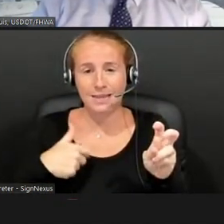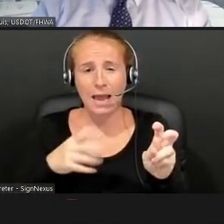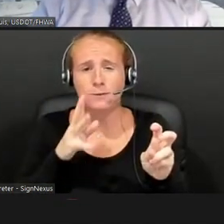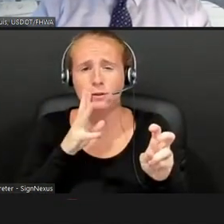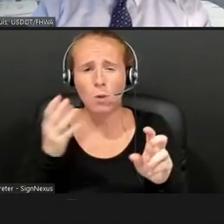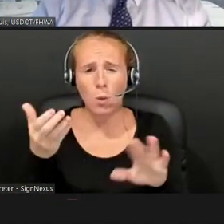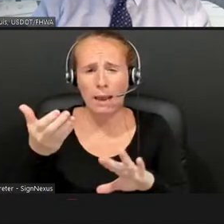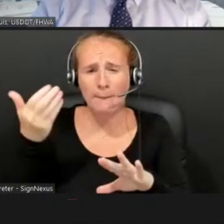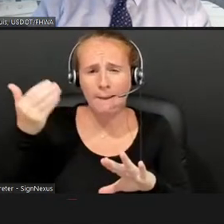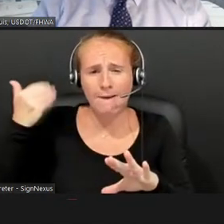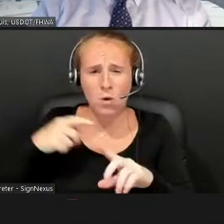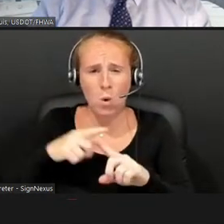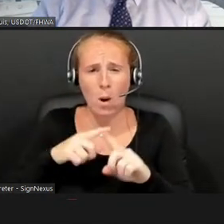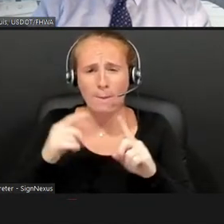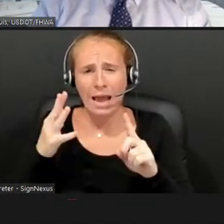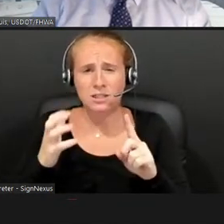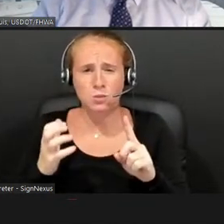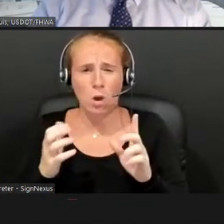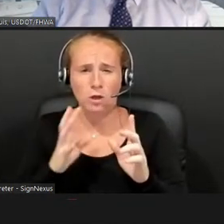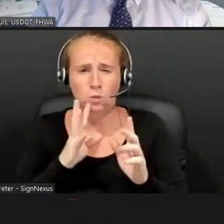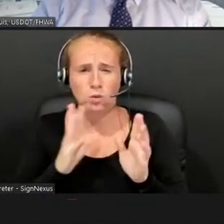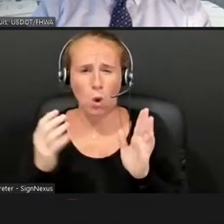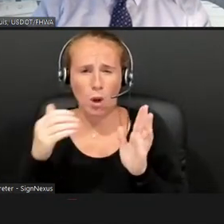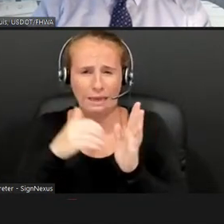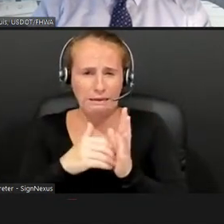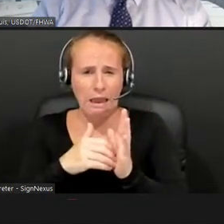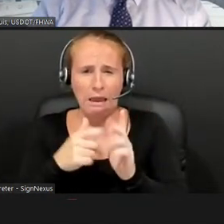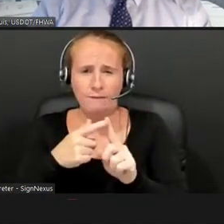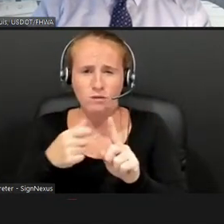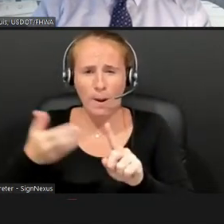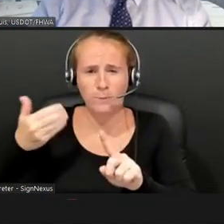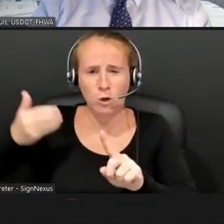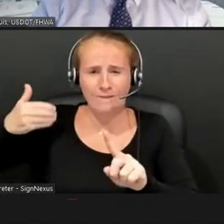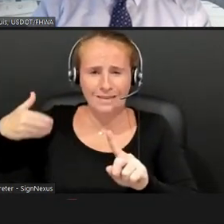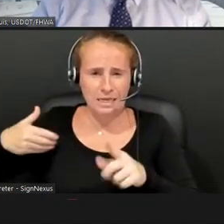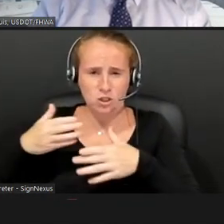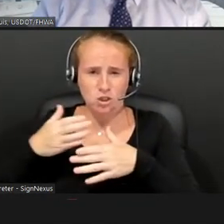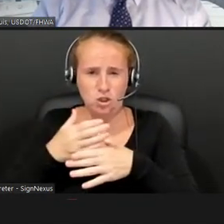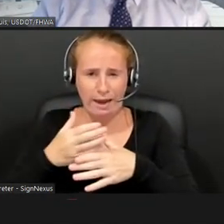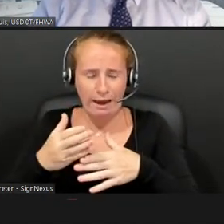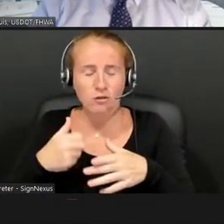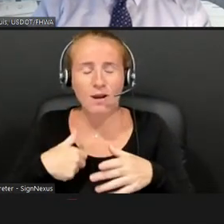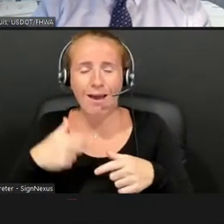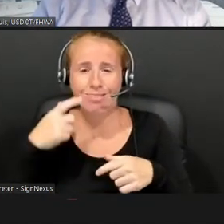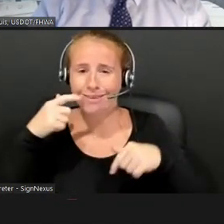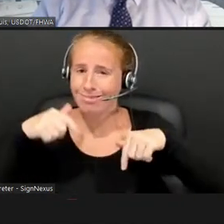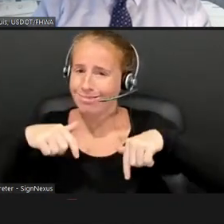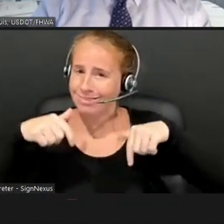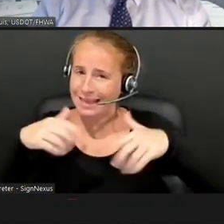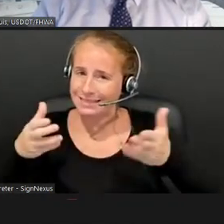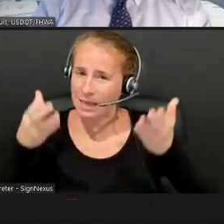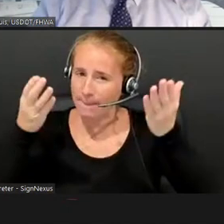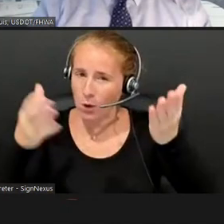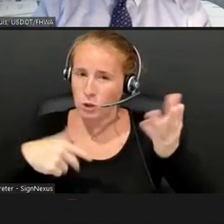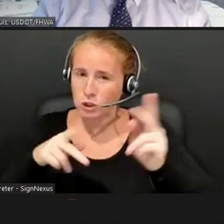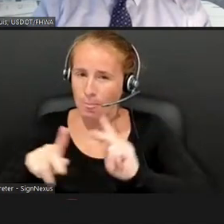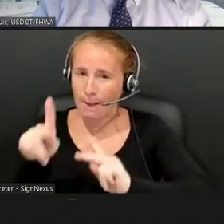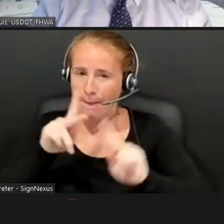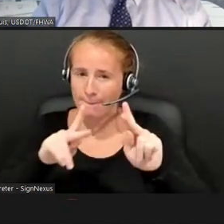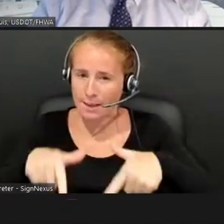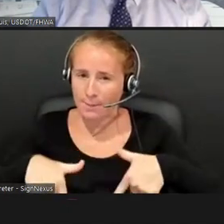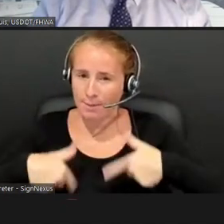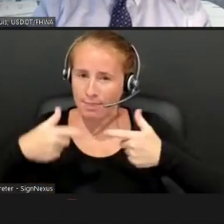I just want to reiterate a couple of things that I've shared um I think that there's this notion that the people who live in